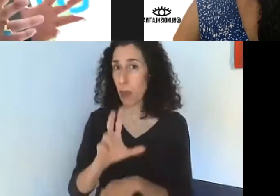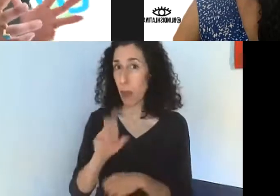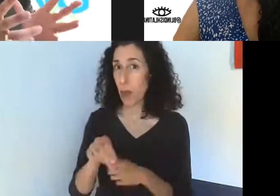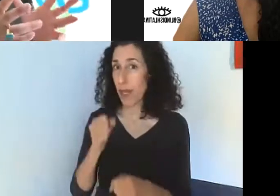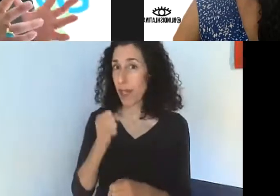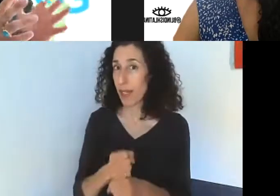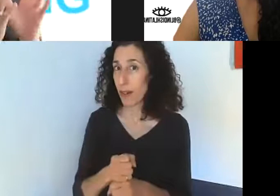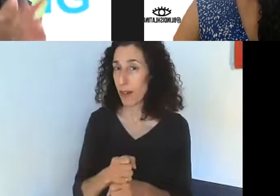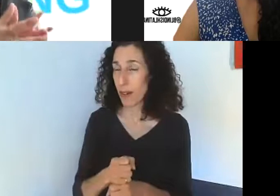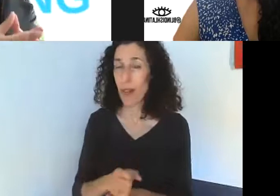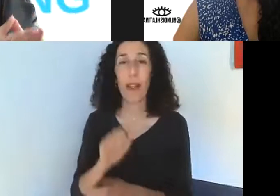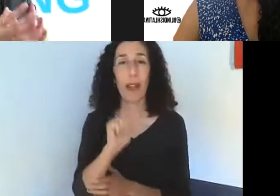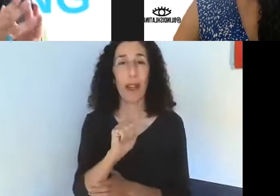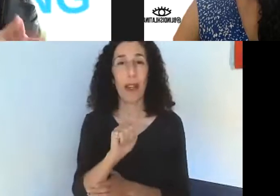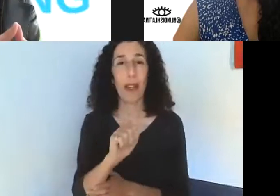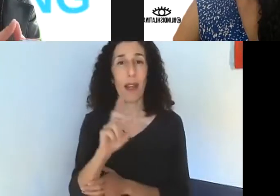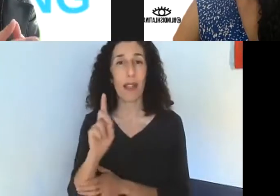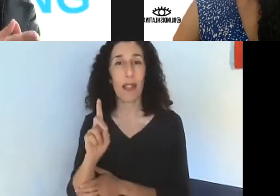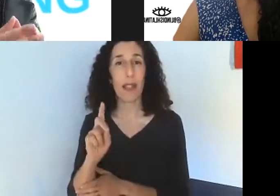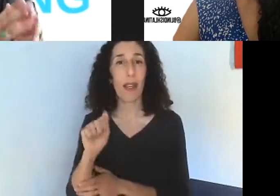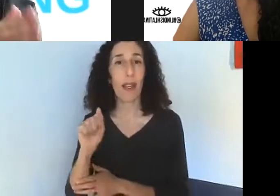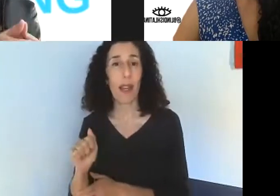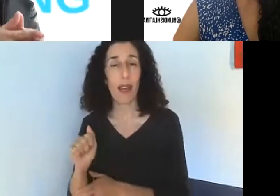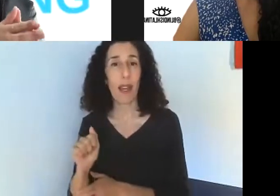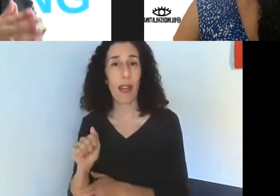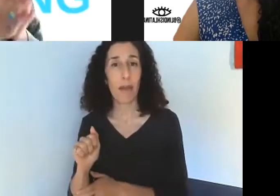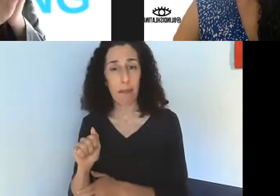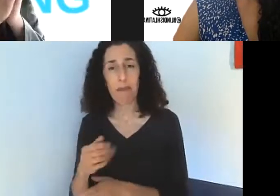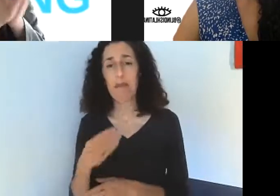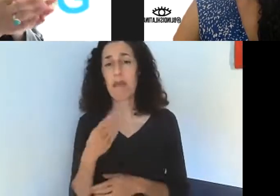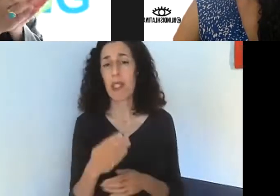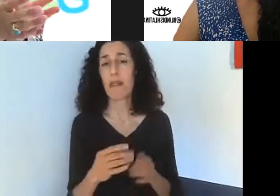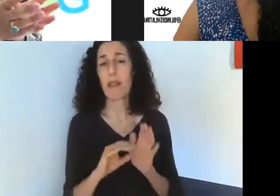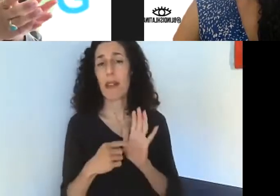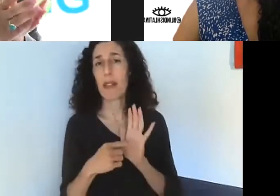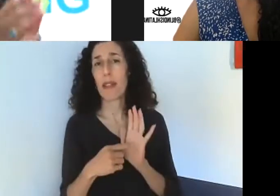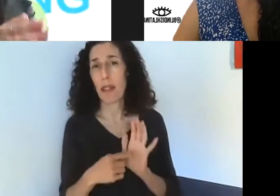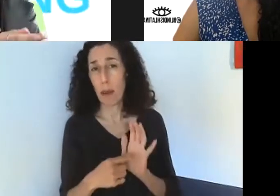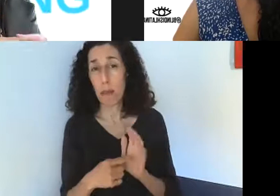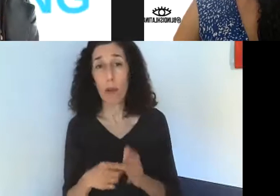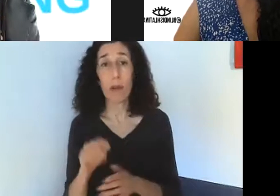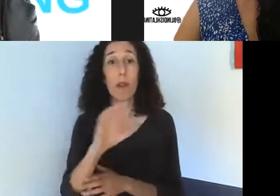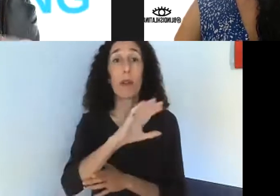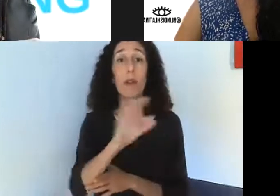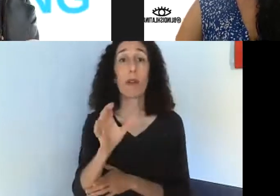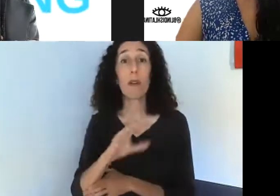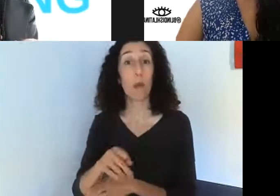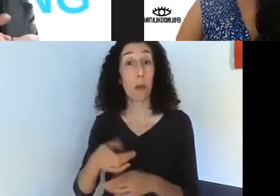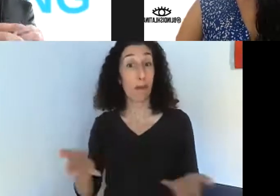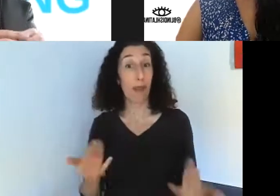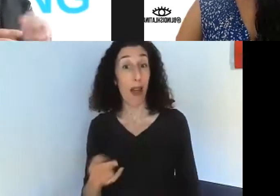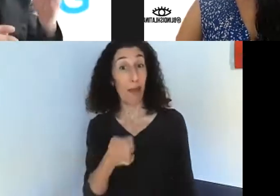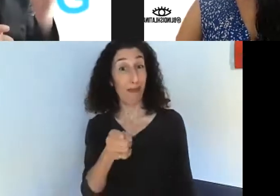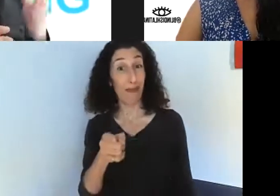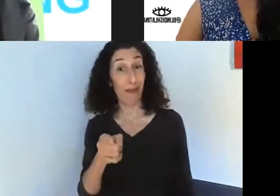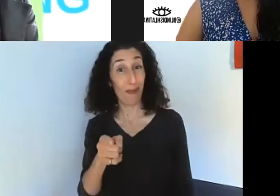have companies like Zoom provide closed captioning functionality after a